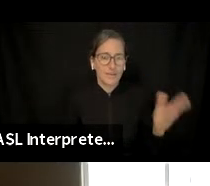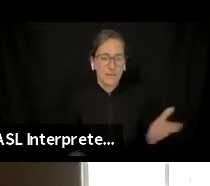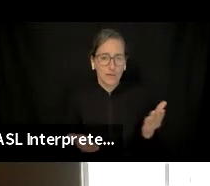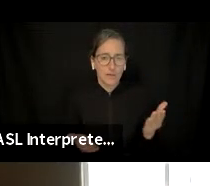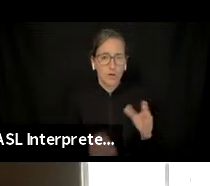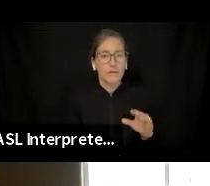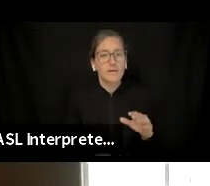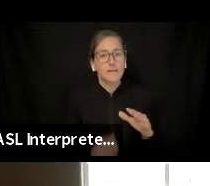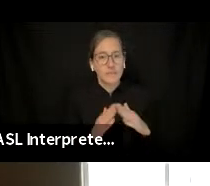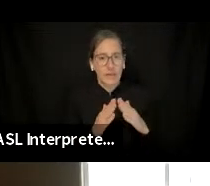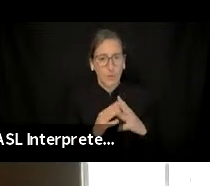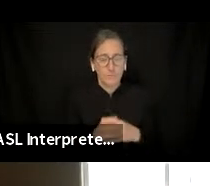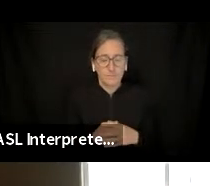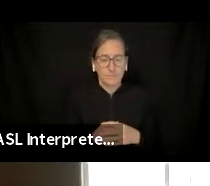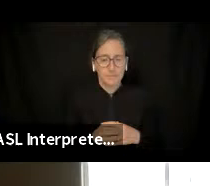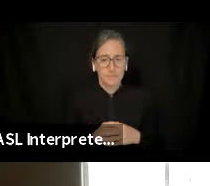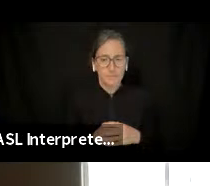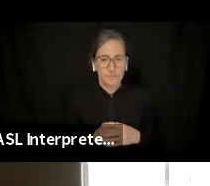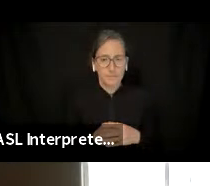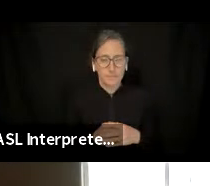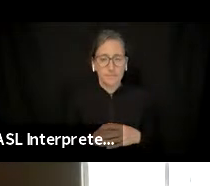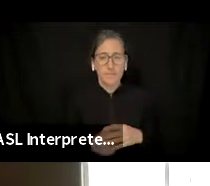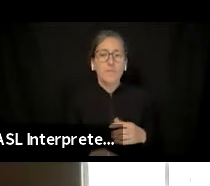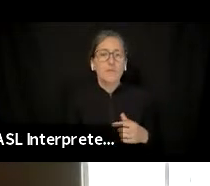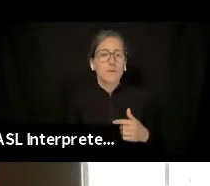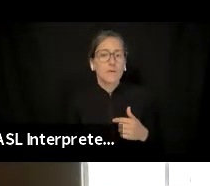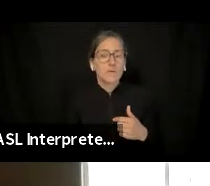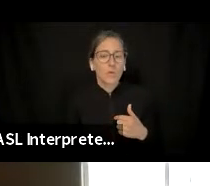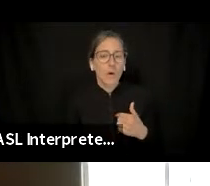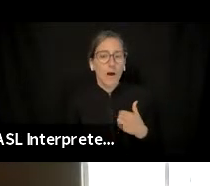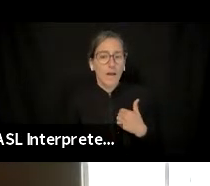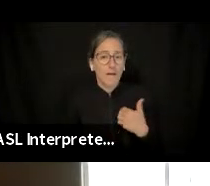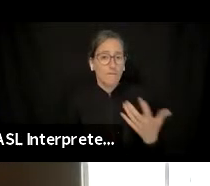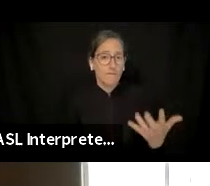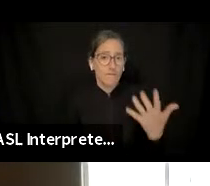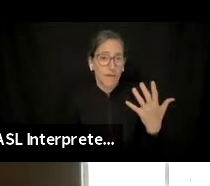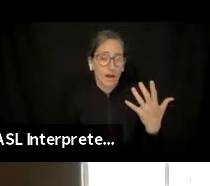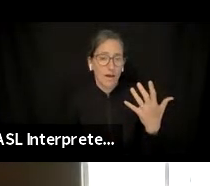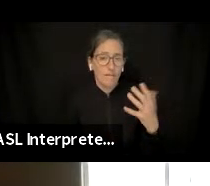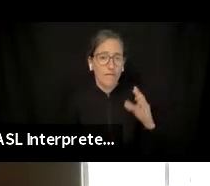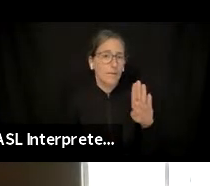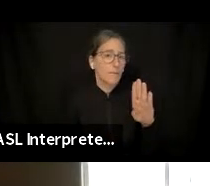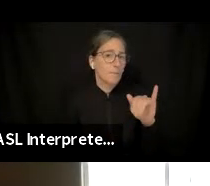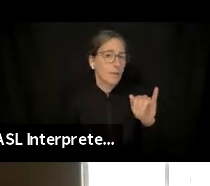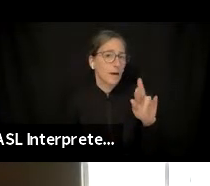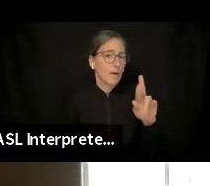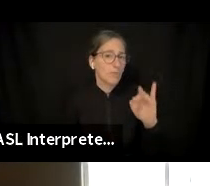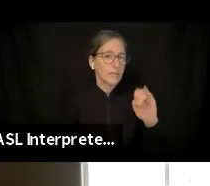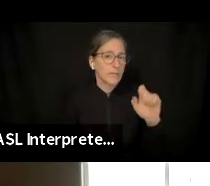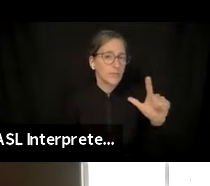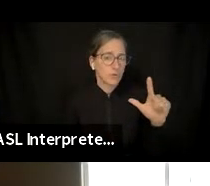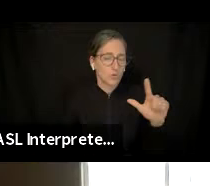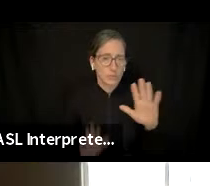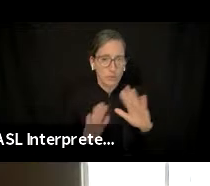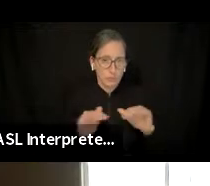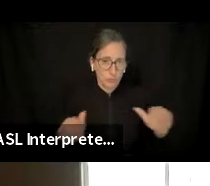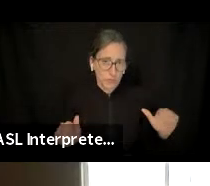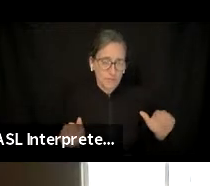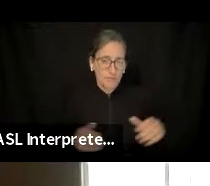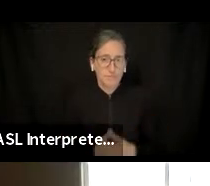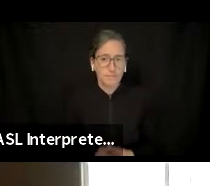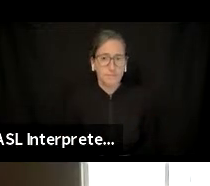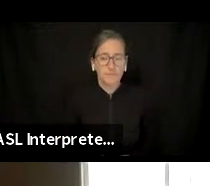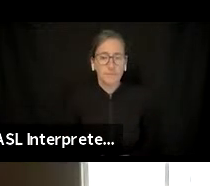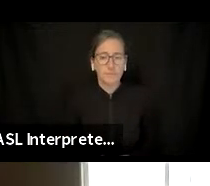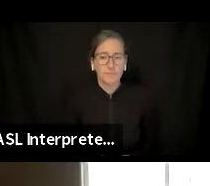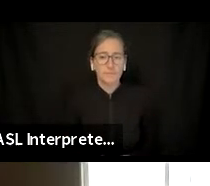I have the pleasure of having 5 biracial children, and up until recently have been